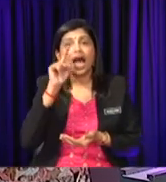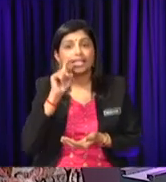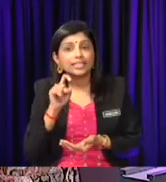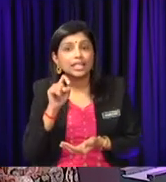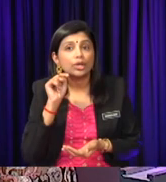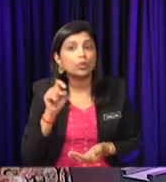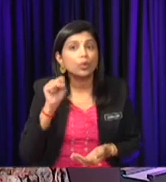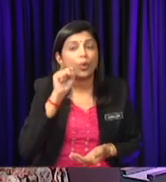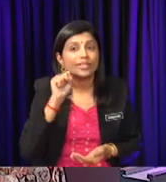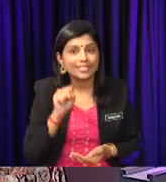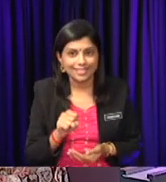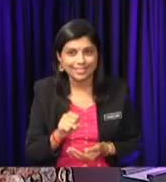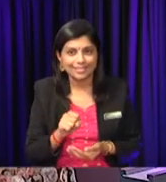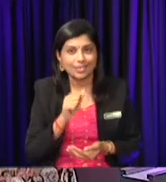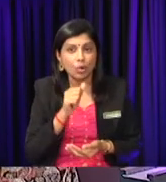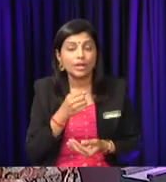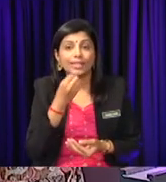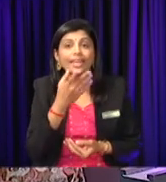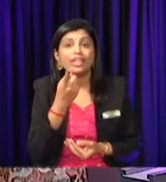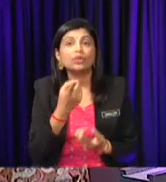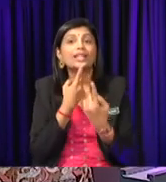limited. Mm-hmm. And the interlocutor